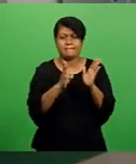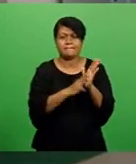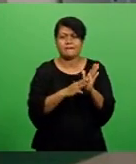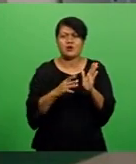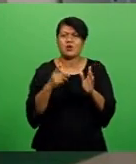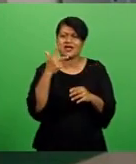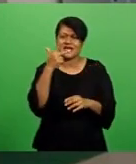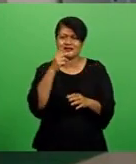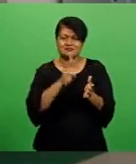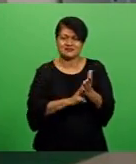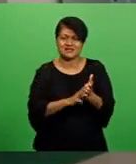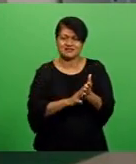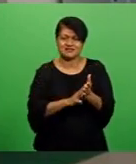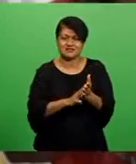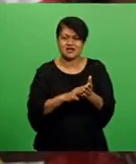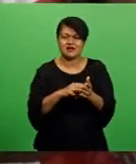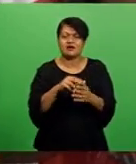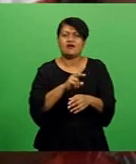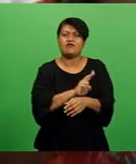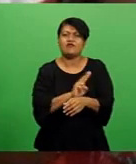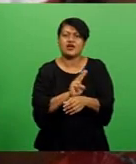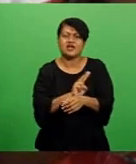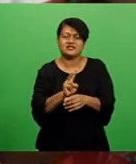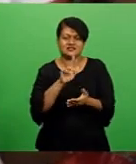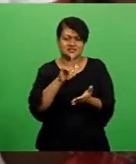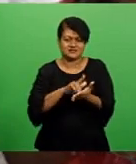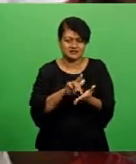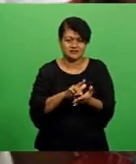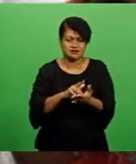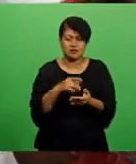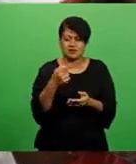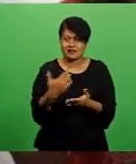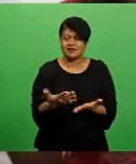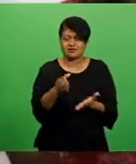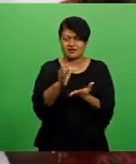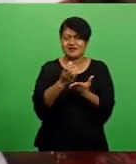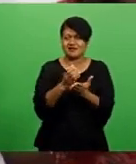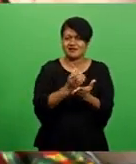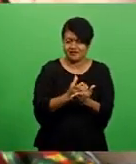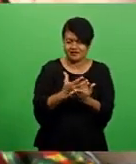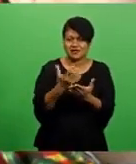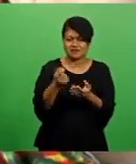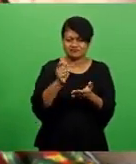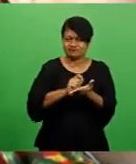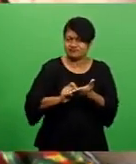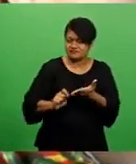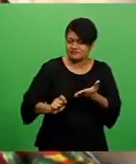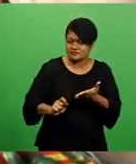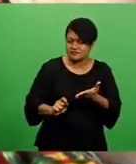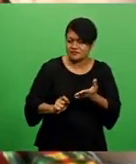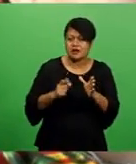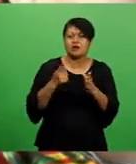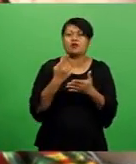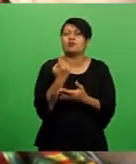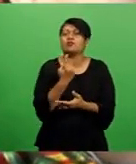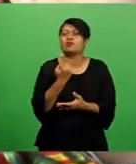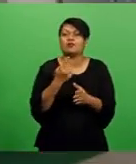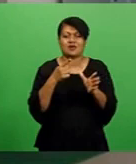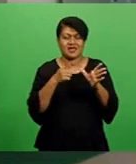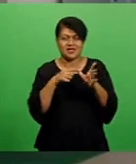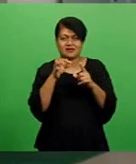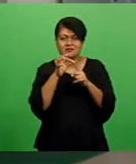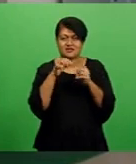Training Center. And two, after this curriculum had been written up by APTC